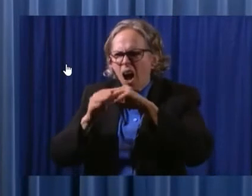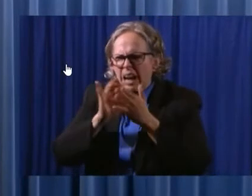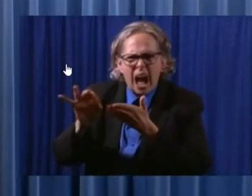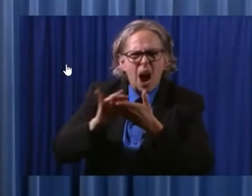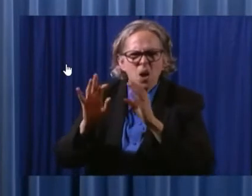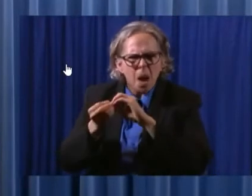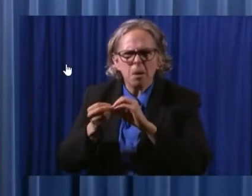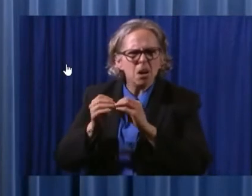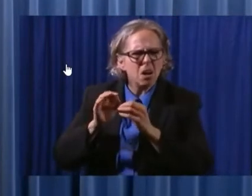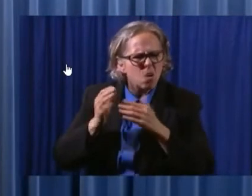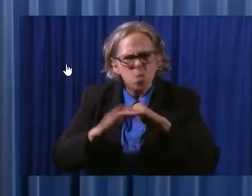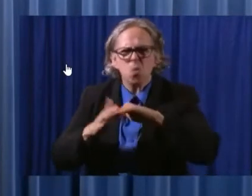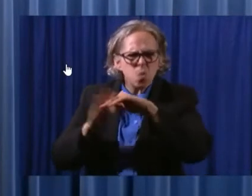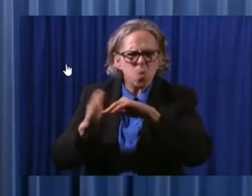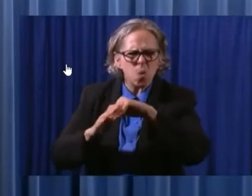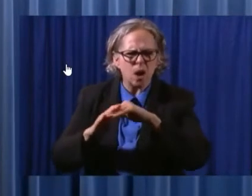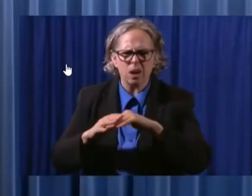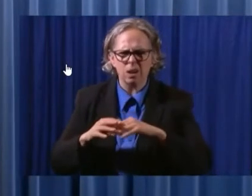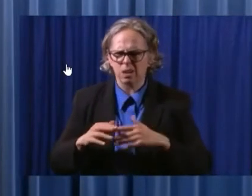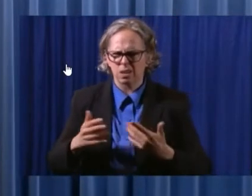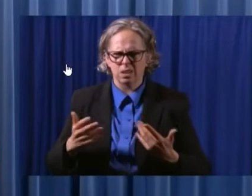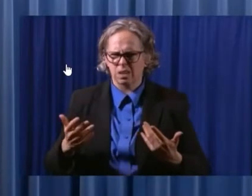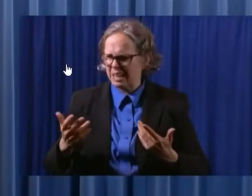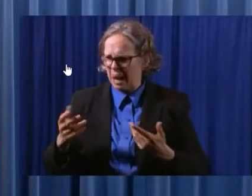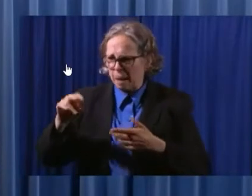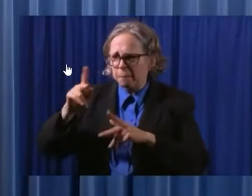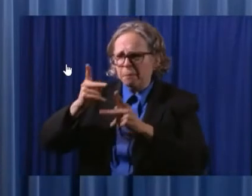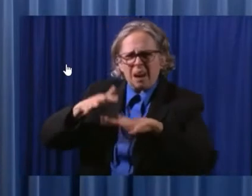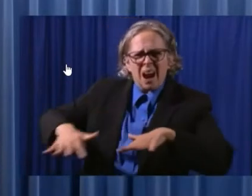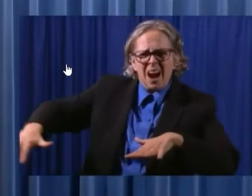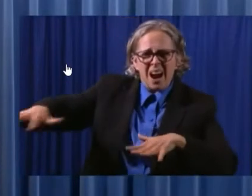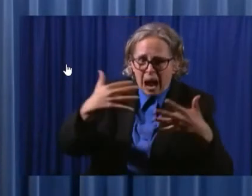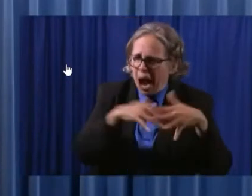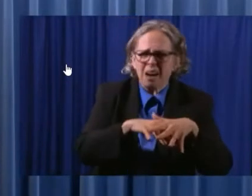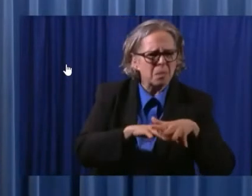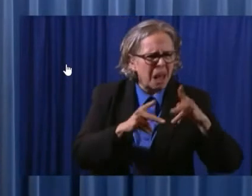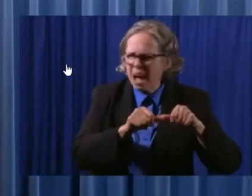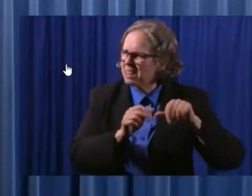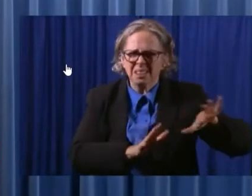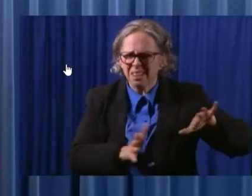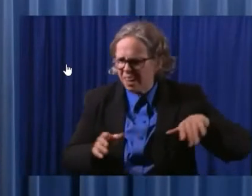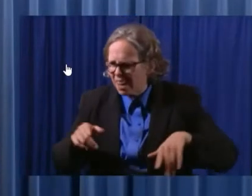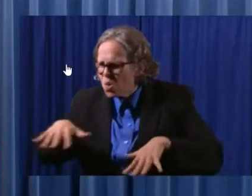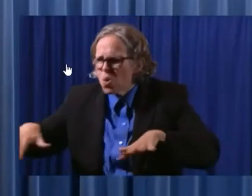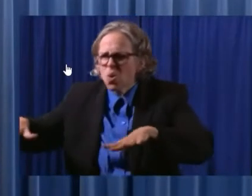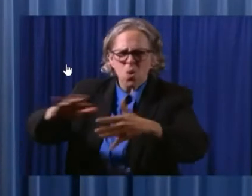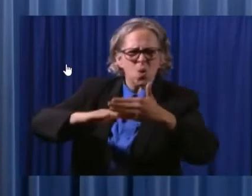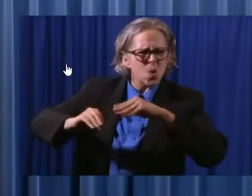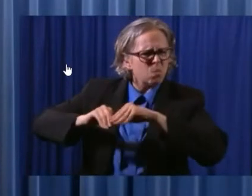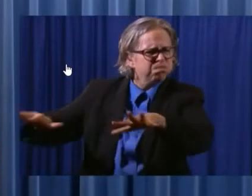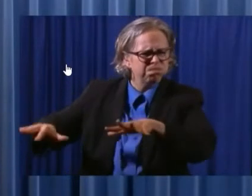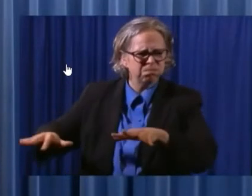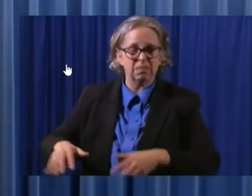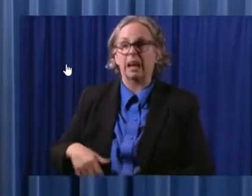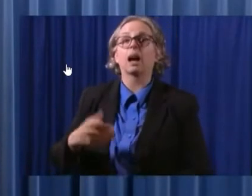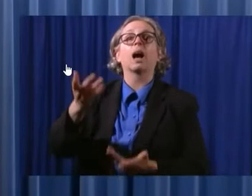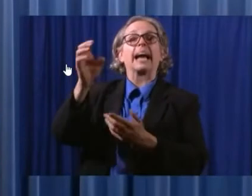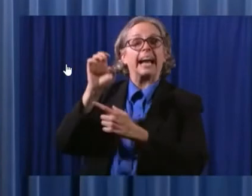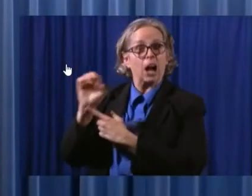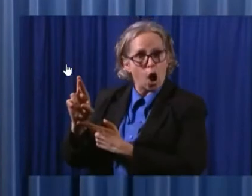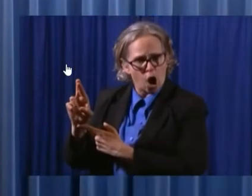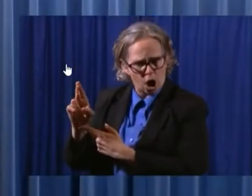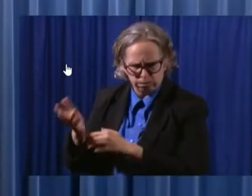3, proportion of cases that are not congregate cases. Indicator 4, sustained increase in emergency room visits. And Indicator 5, sustained